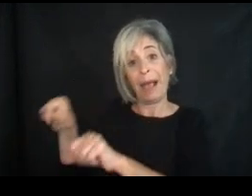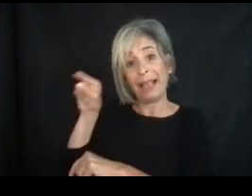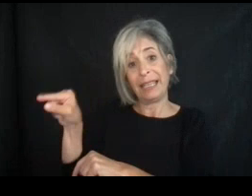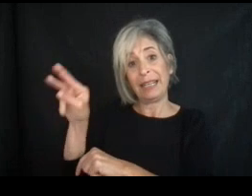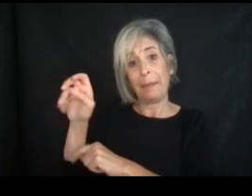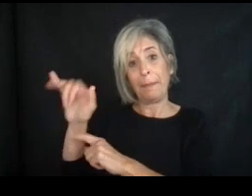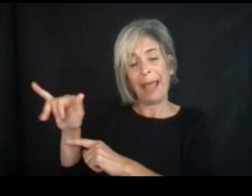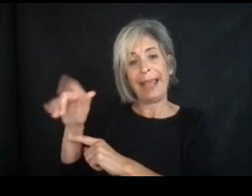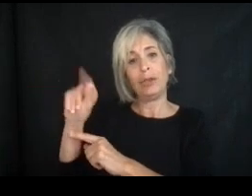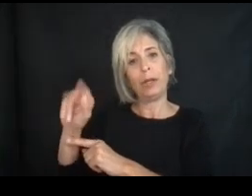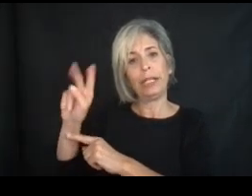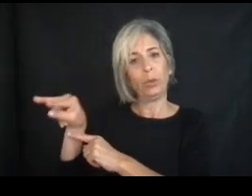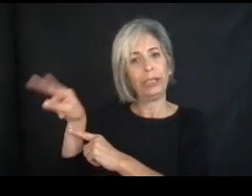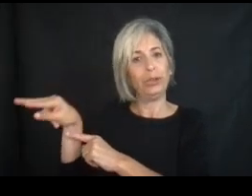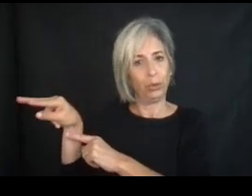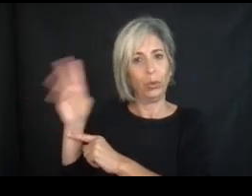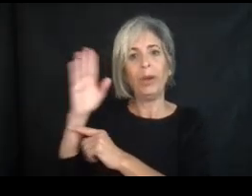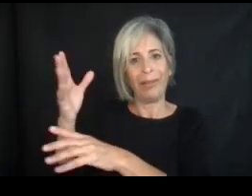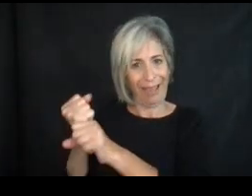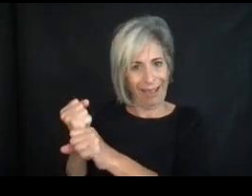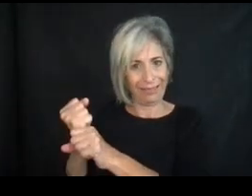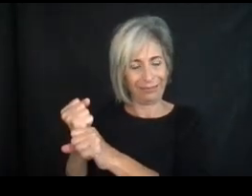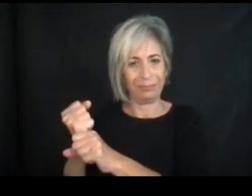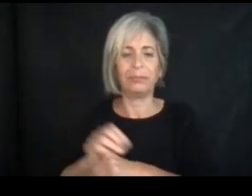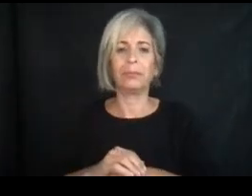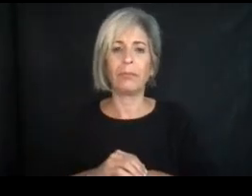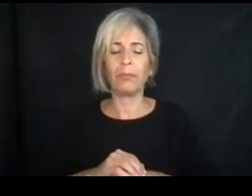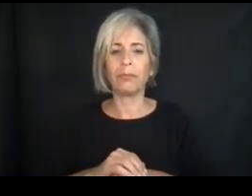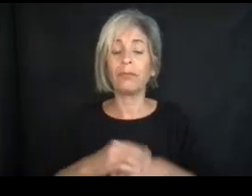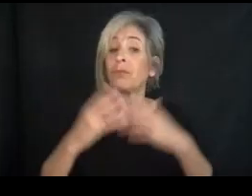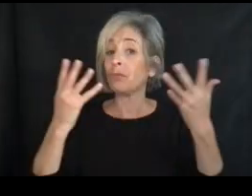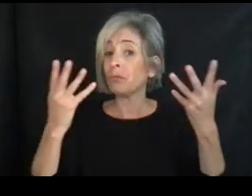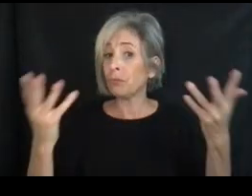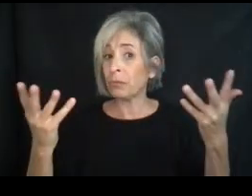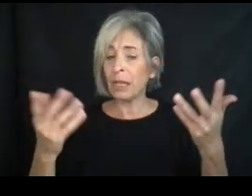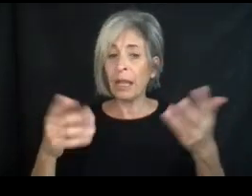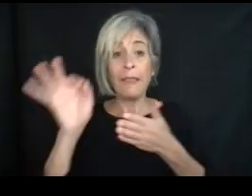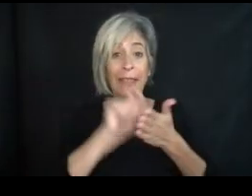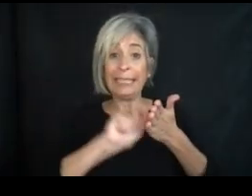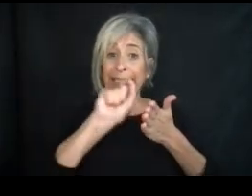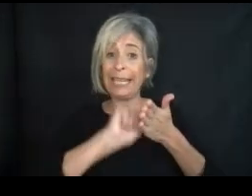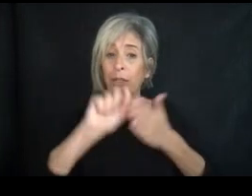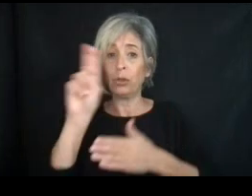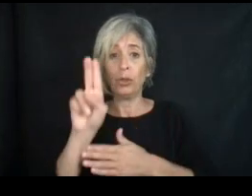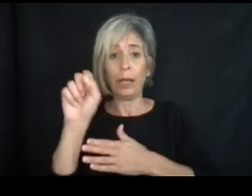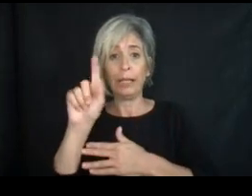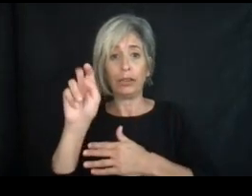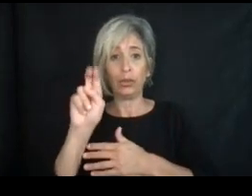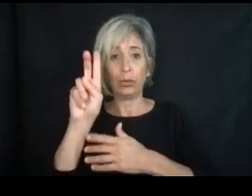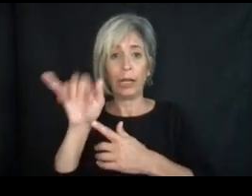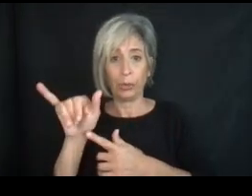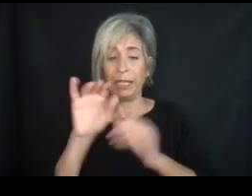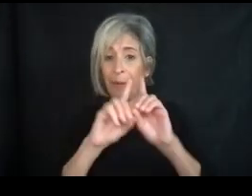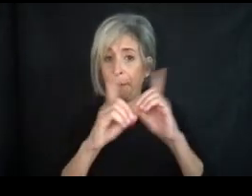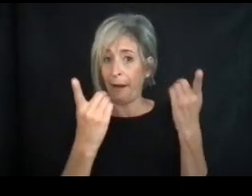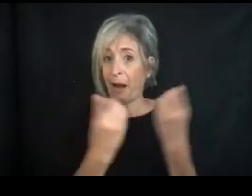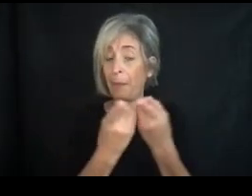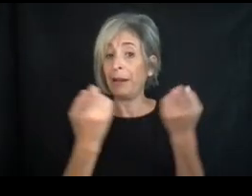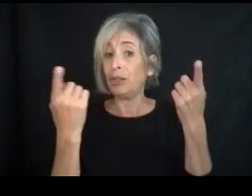of 2022. So one of the things that the Secretary of the U.S. Treasury Department